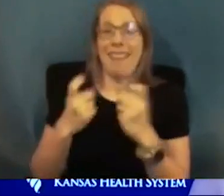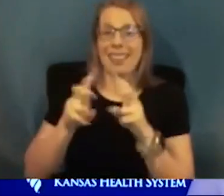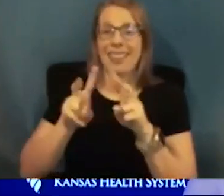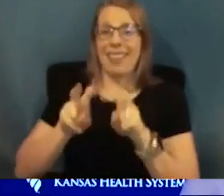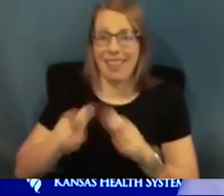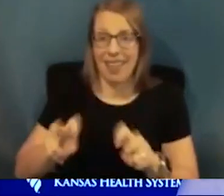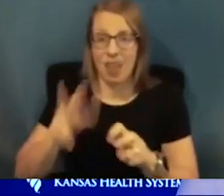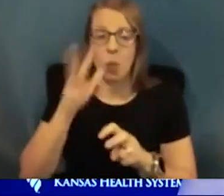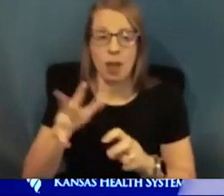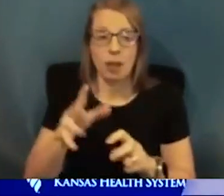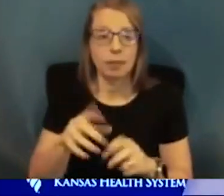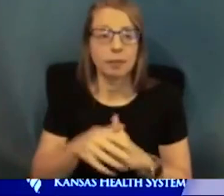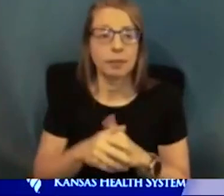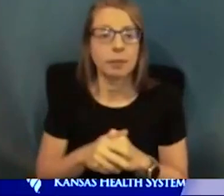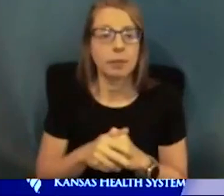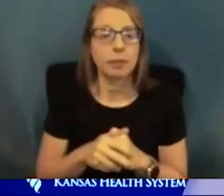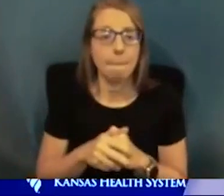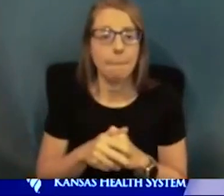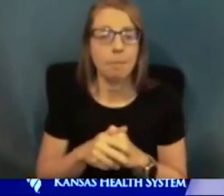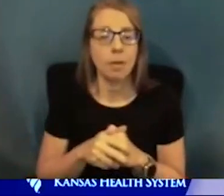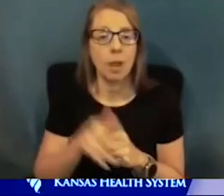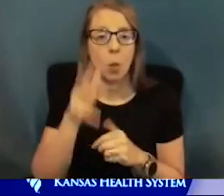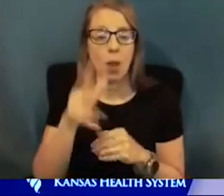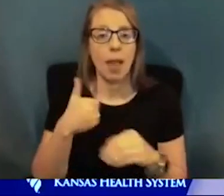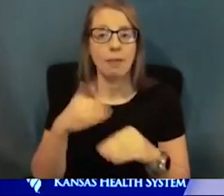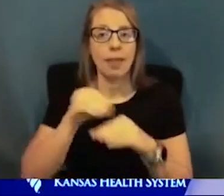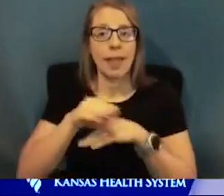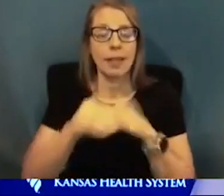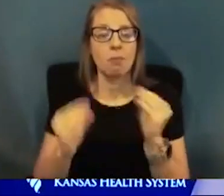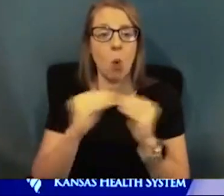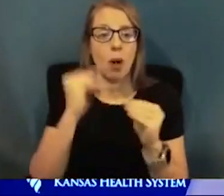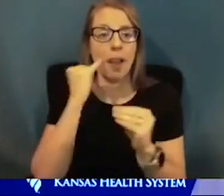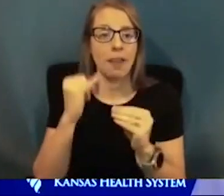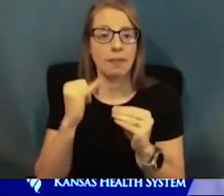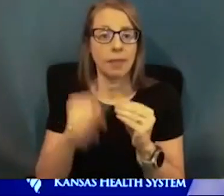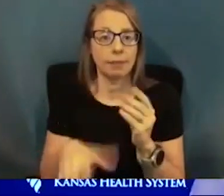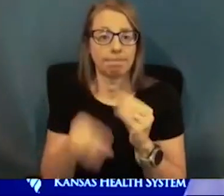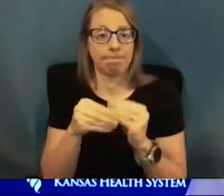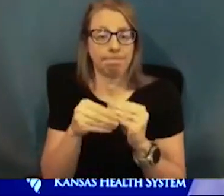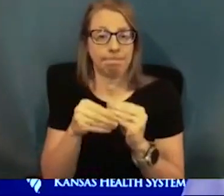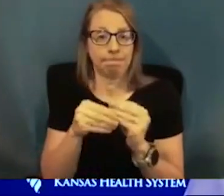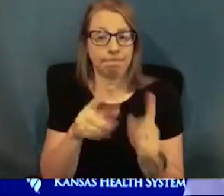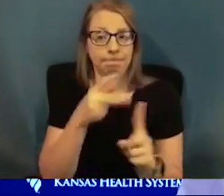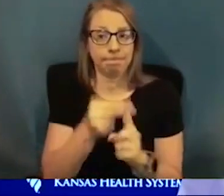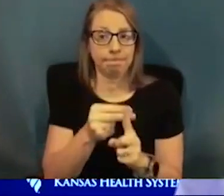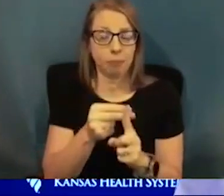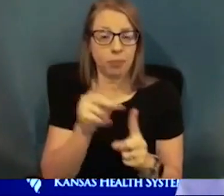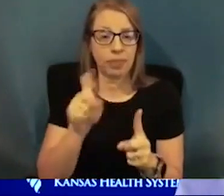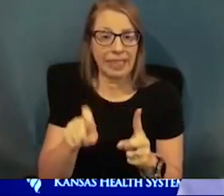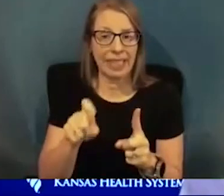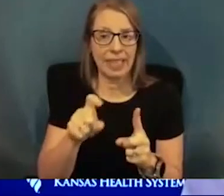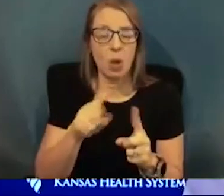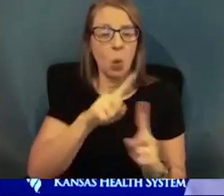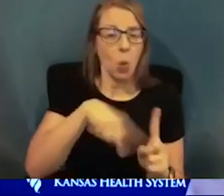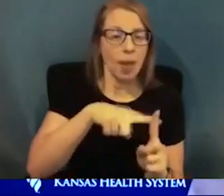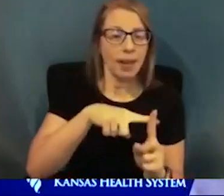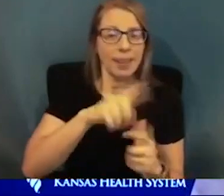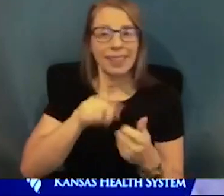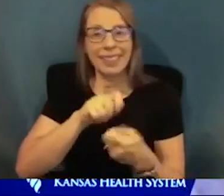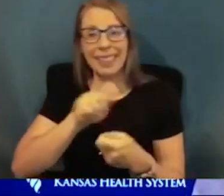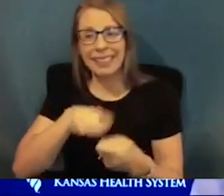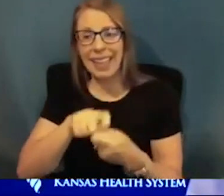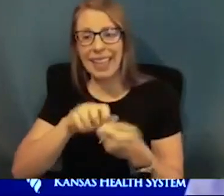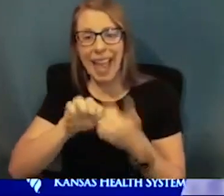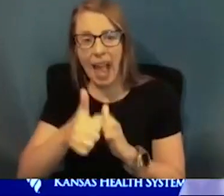we will have more guidance on if additional dosing is needed, when and how exactly should you do that. If you got the mRNA